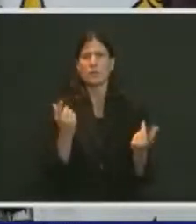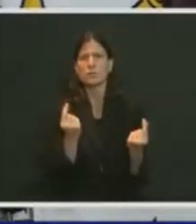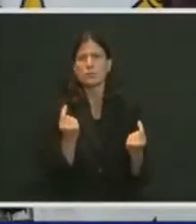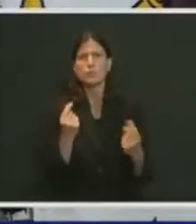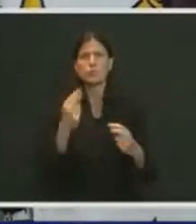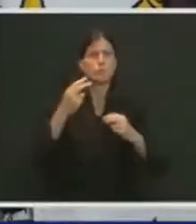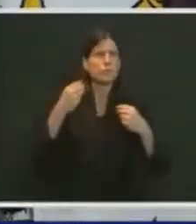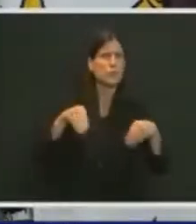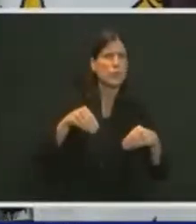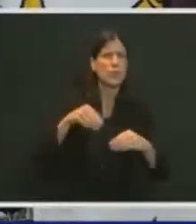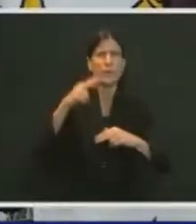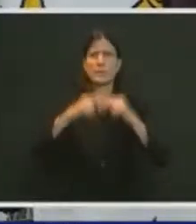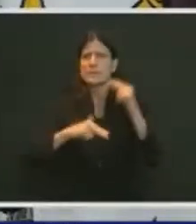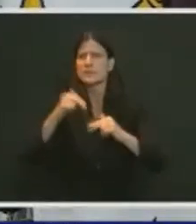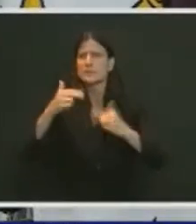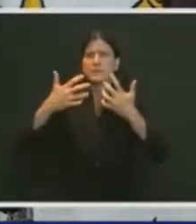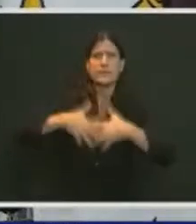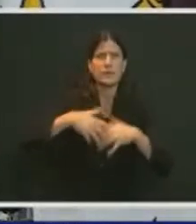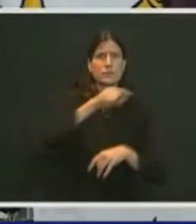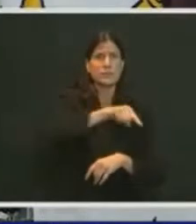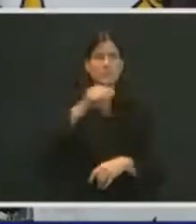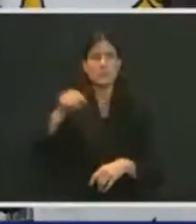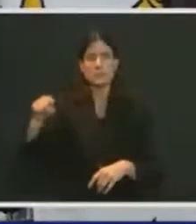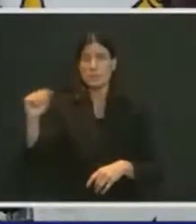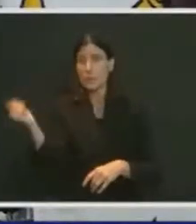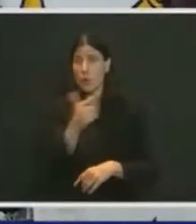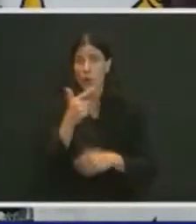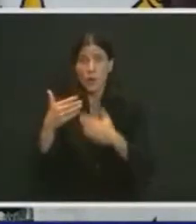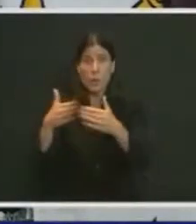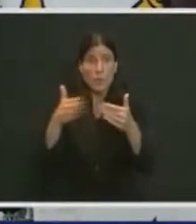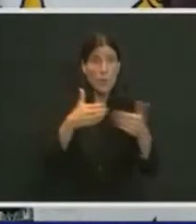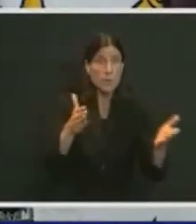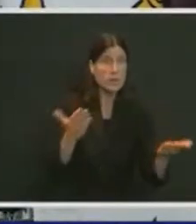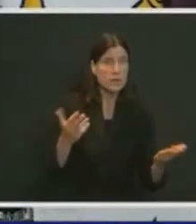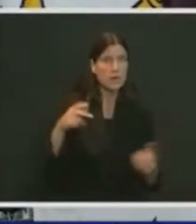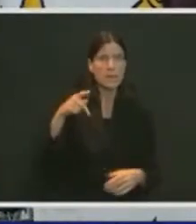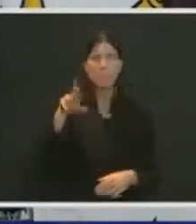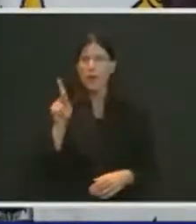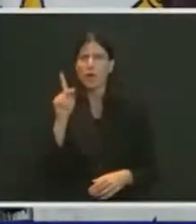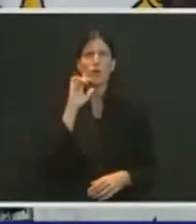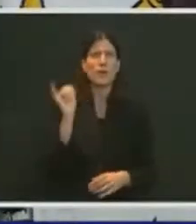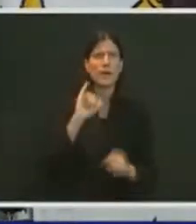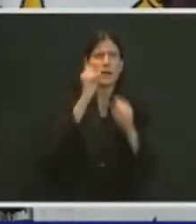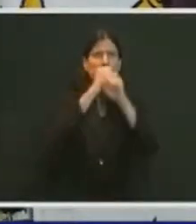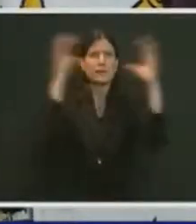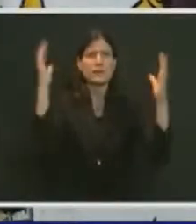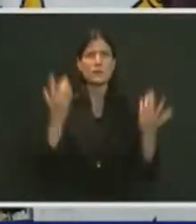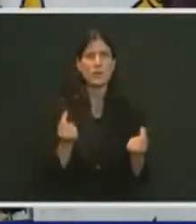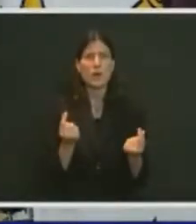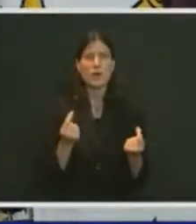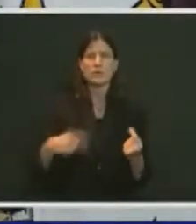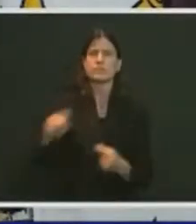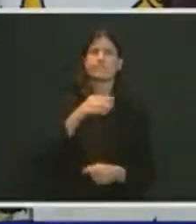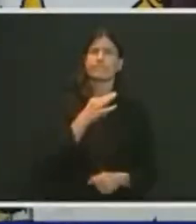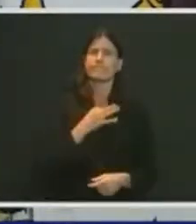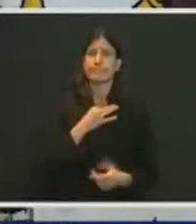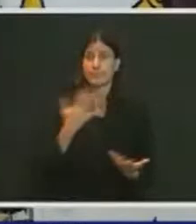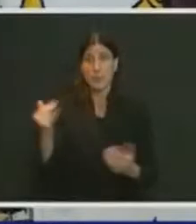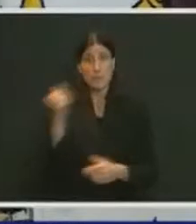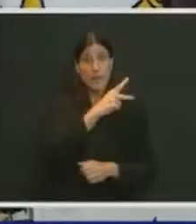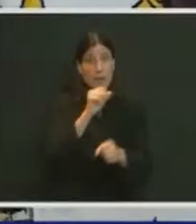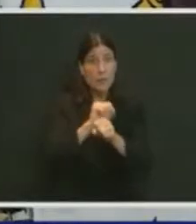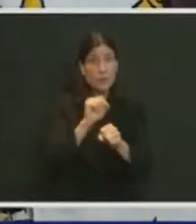manufacturing, parks. Said you could go back into the office for a bit if you needed to. And it is the hope that we're going to get to